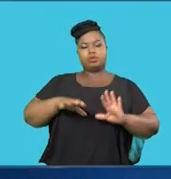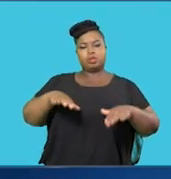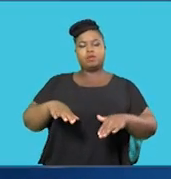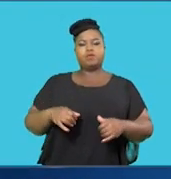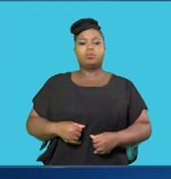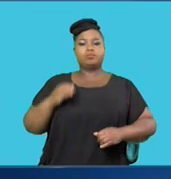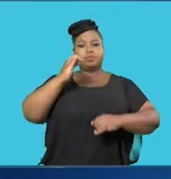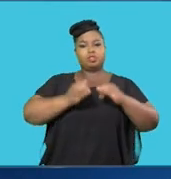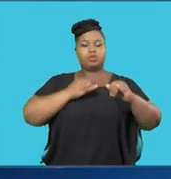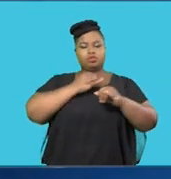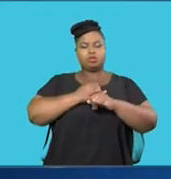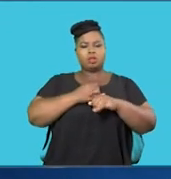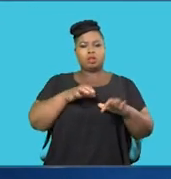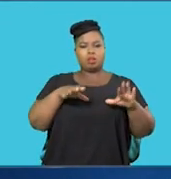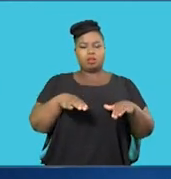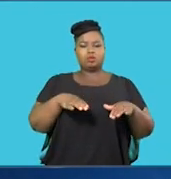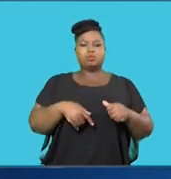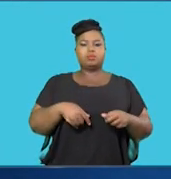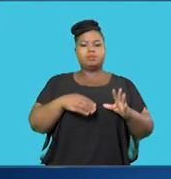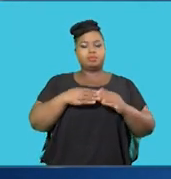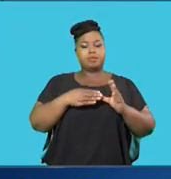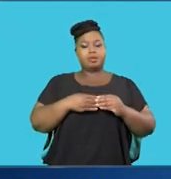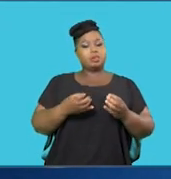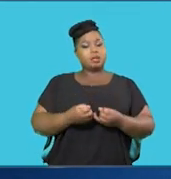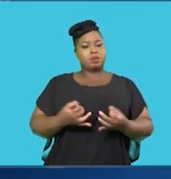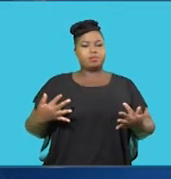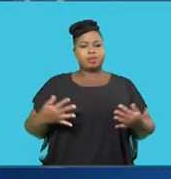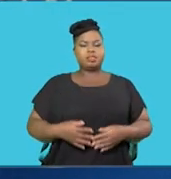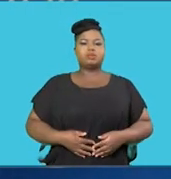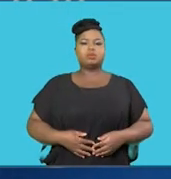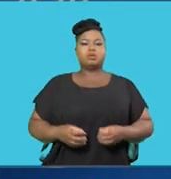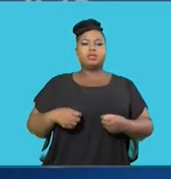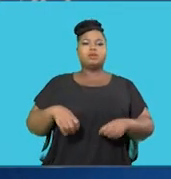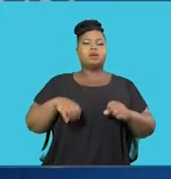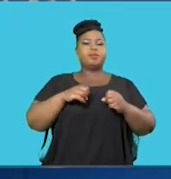wothisha kanye nezinyana zezemfundo ezinamalunga angaphezu kwezigidi